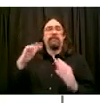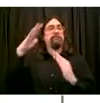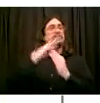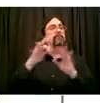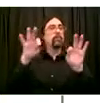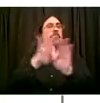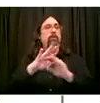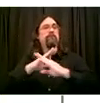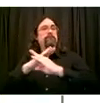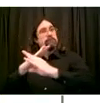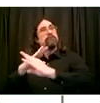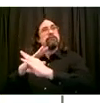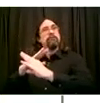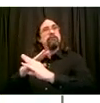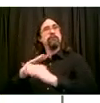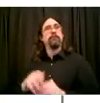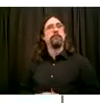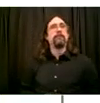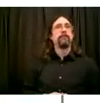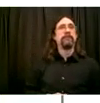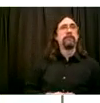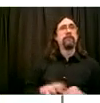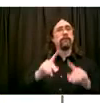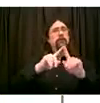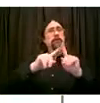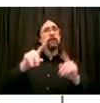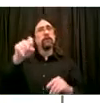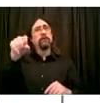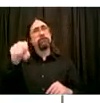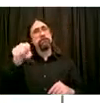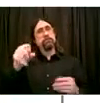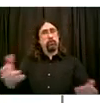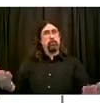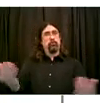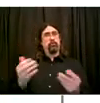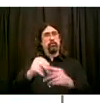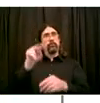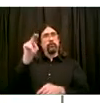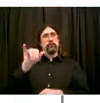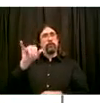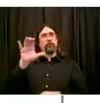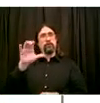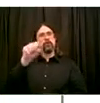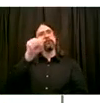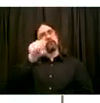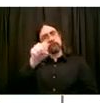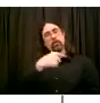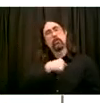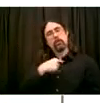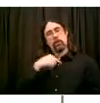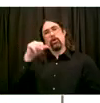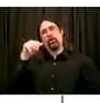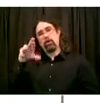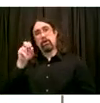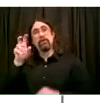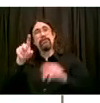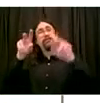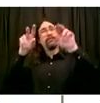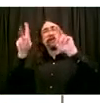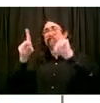New York City residents. So since January 1st, it's been about 1,500 that have been done in New York